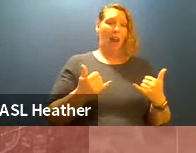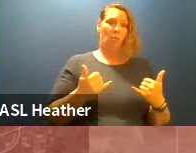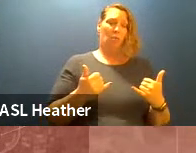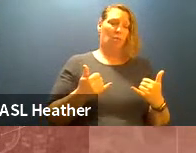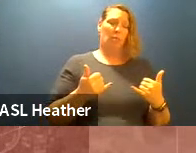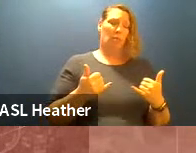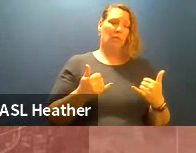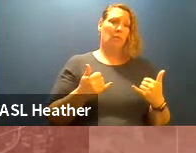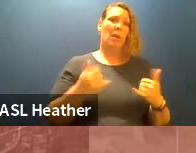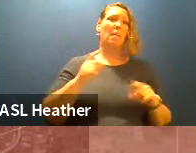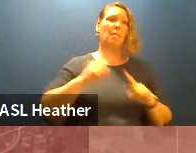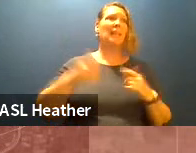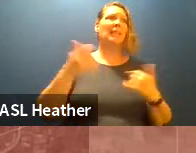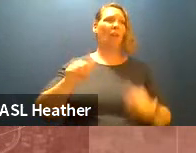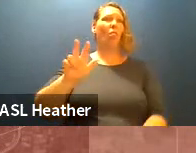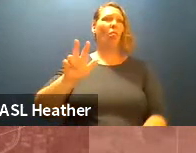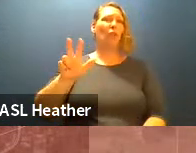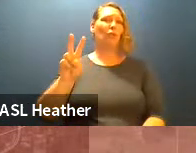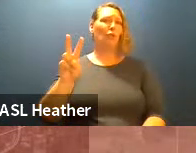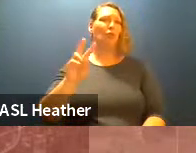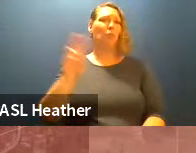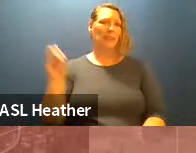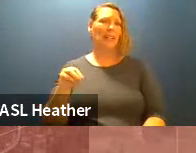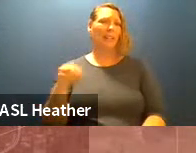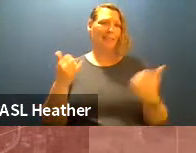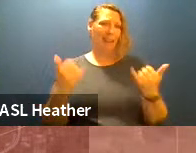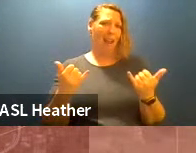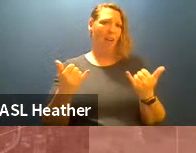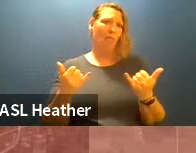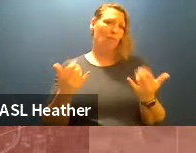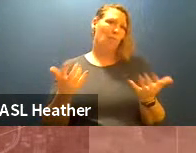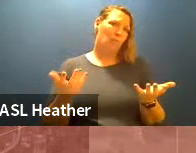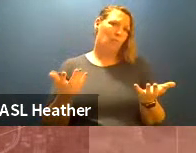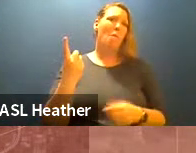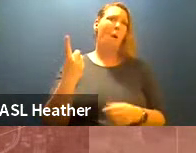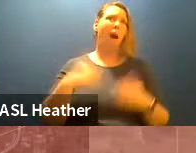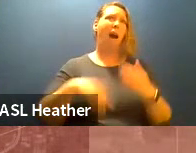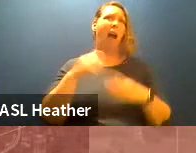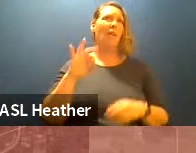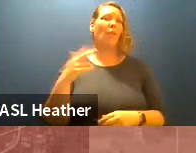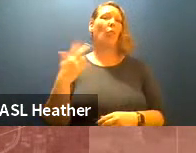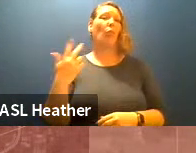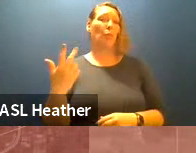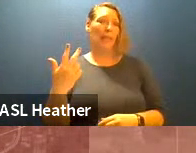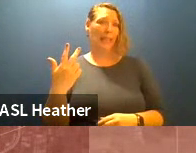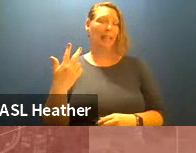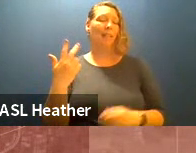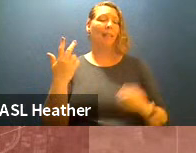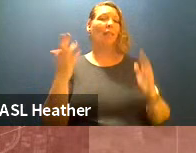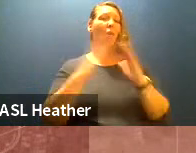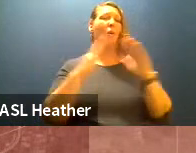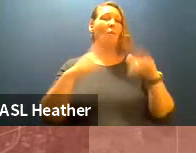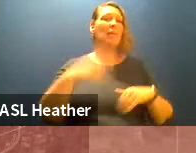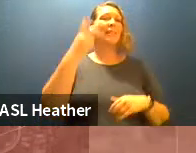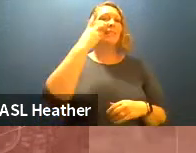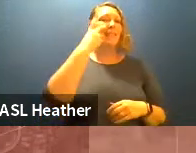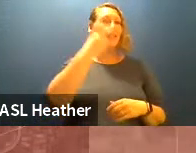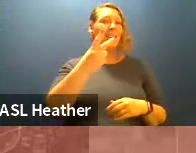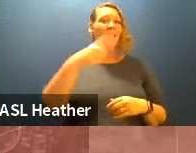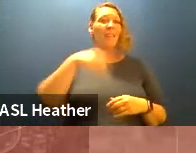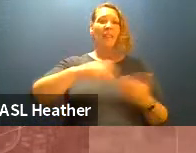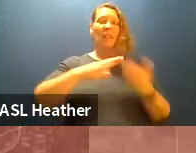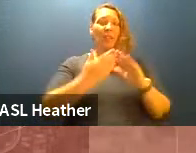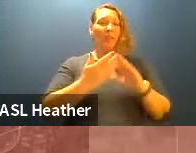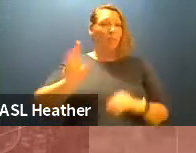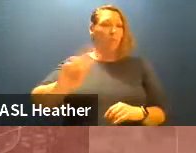But it's still 32%. So that's 1 out of every 3 households. And we see a concentration in downtown Vancouver. We